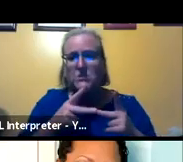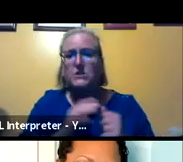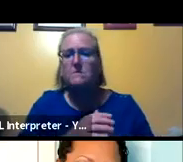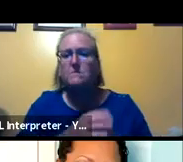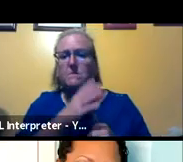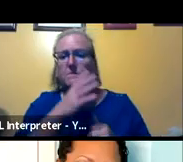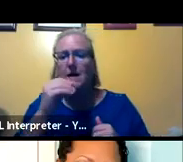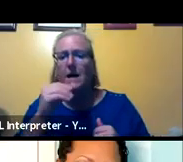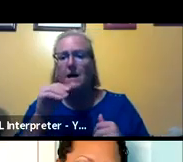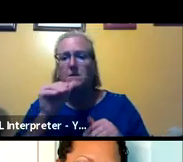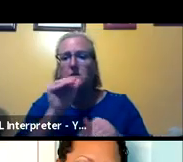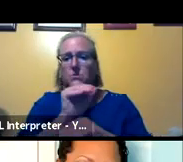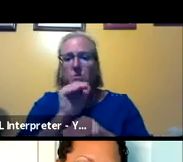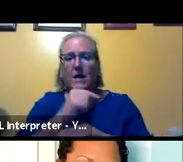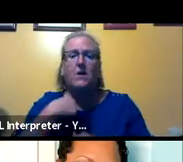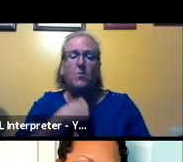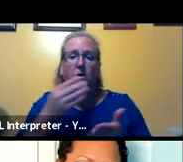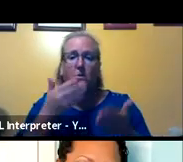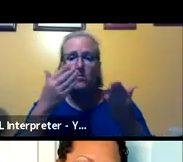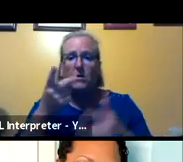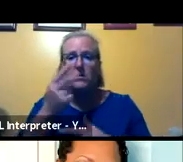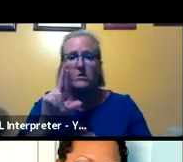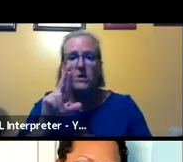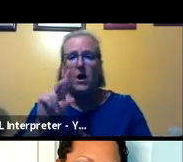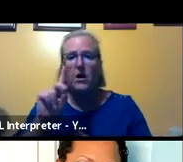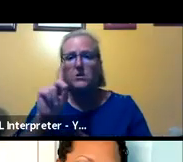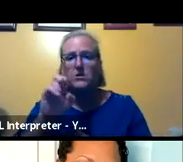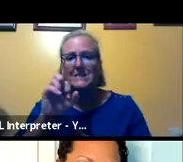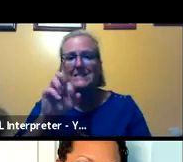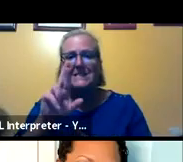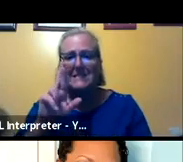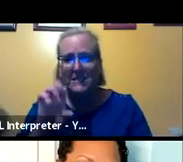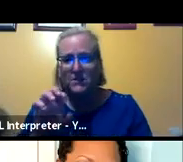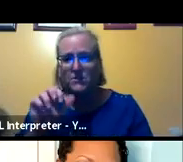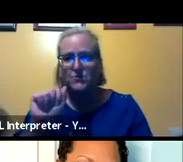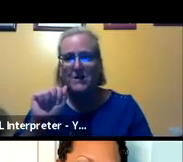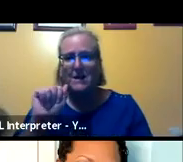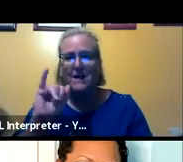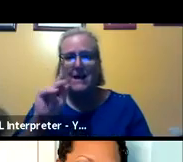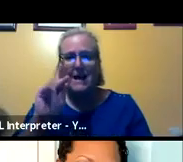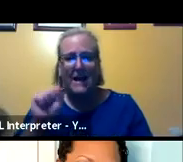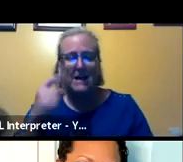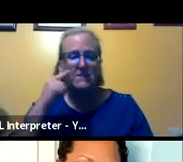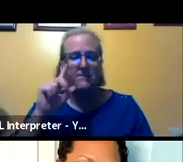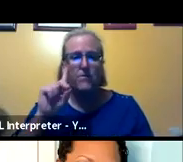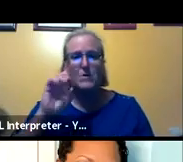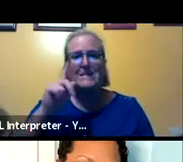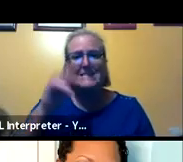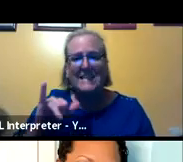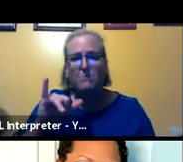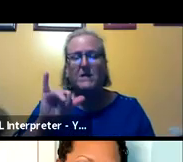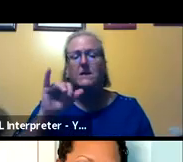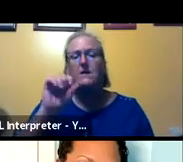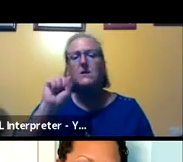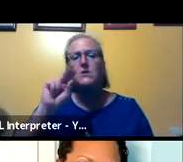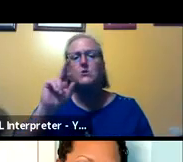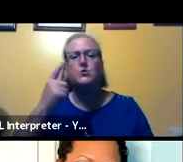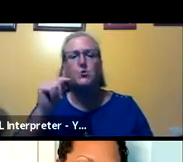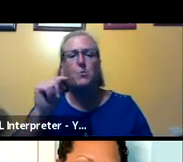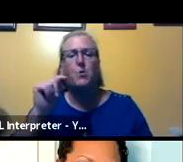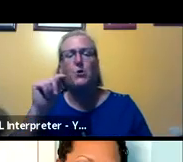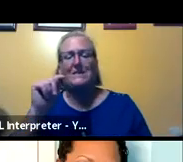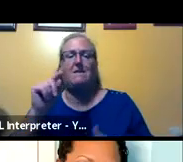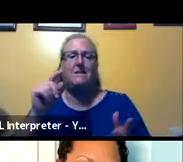this evening, we are recommending Dr. Deirdre Akins for the position of deputy assistant superintendent, chief academic